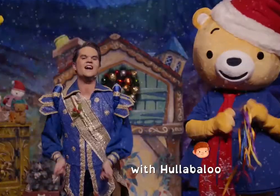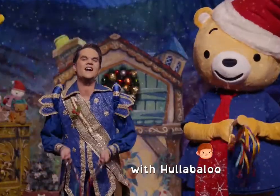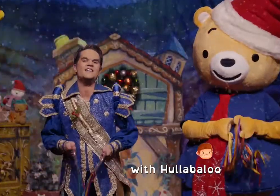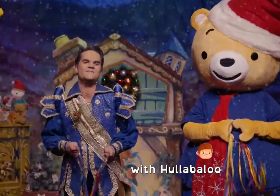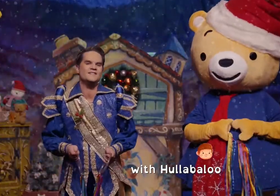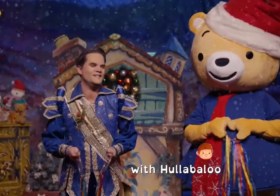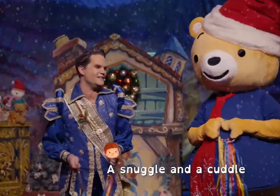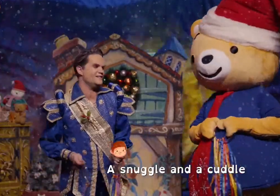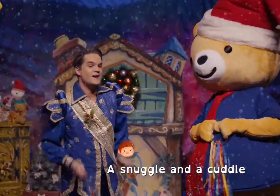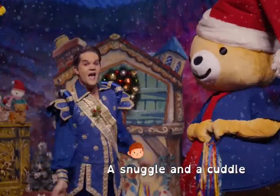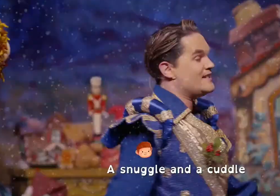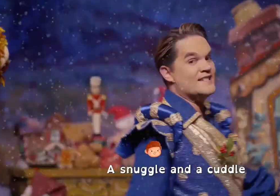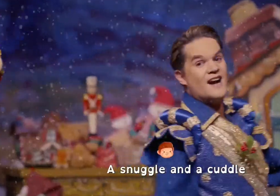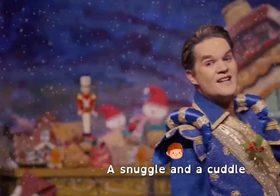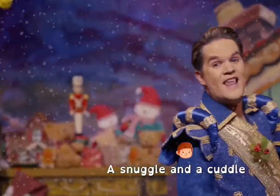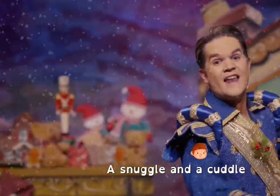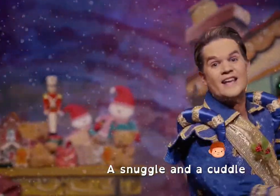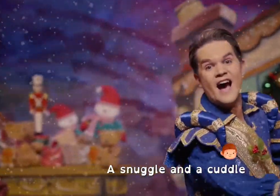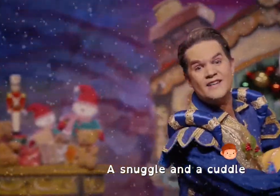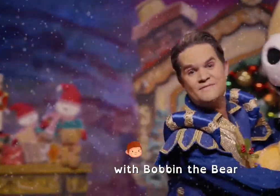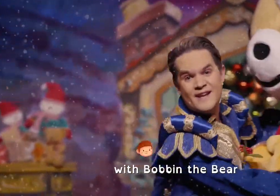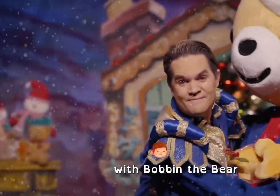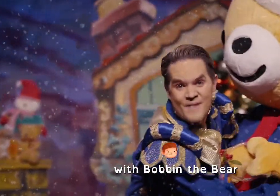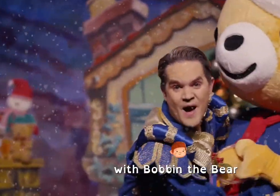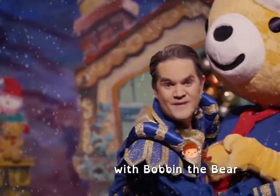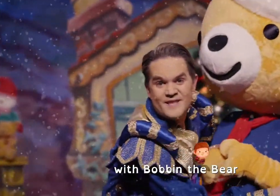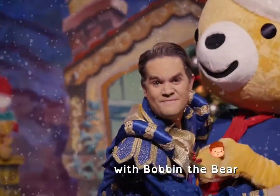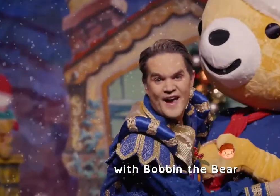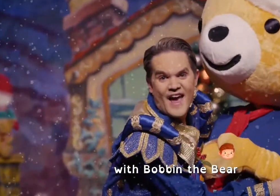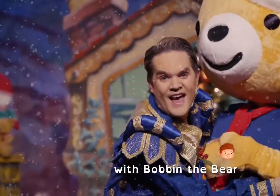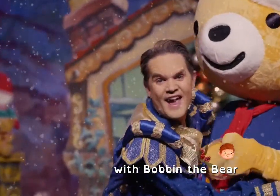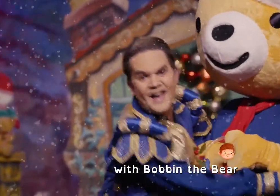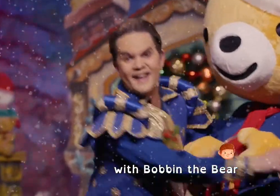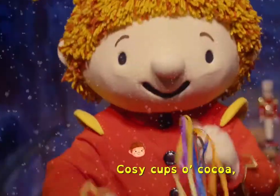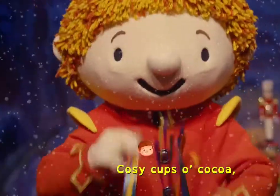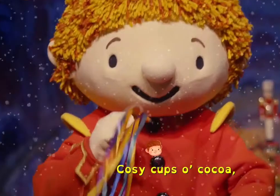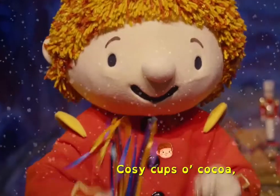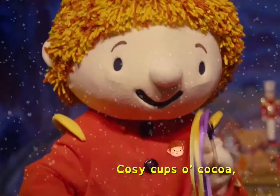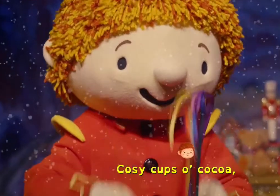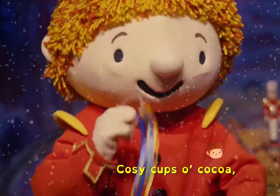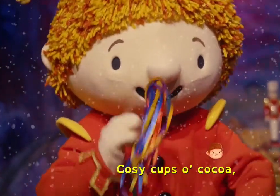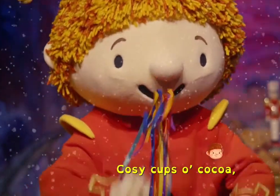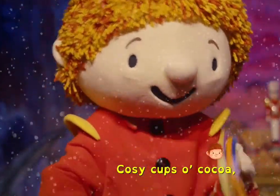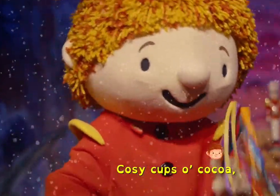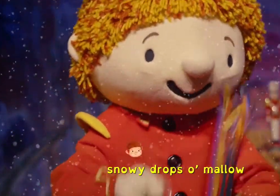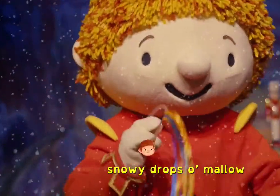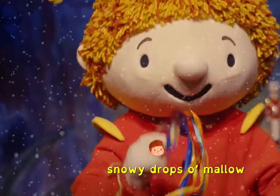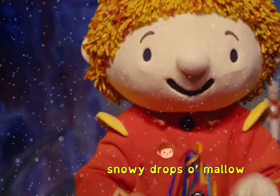Bear. Cozy